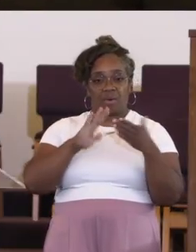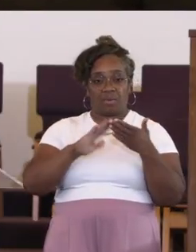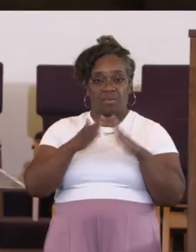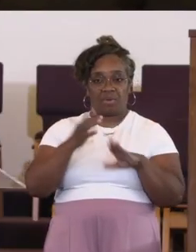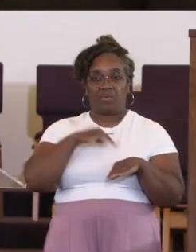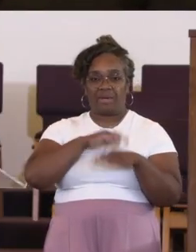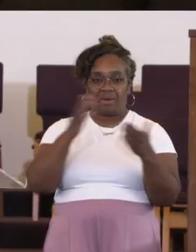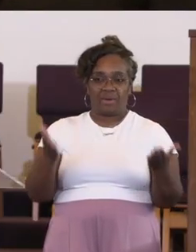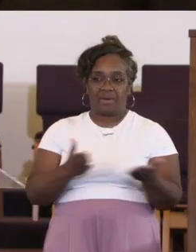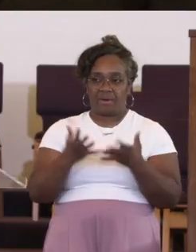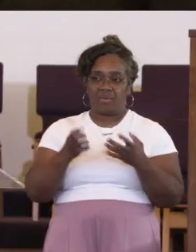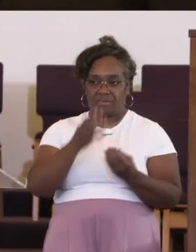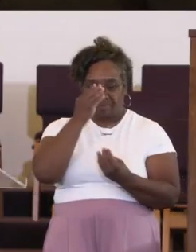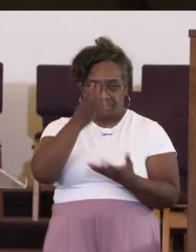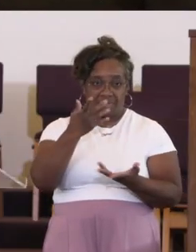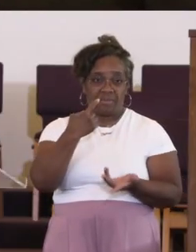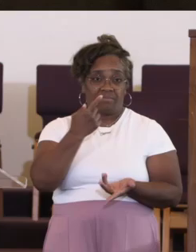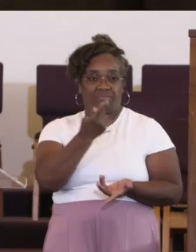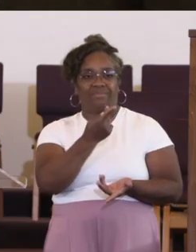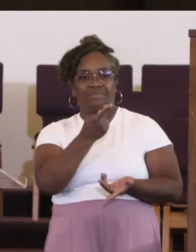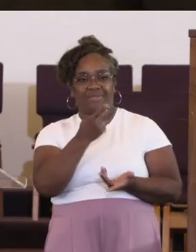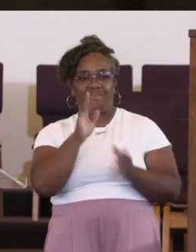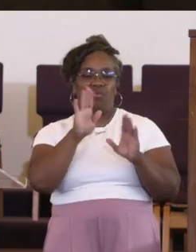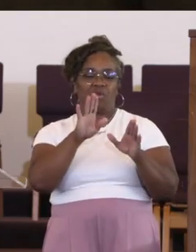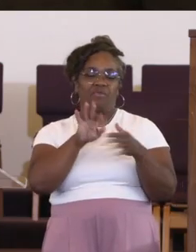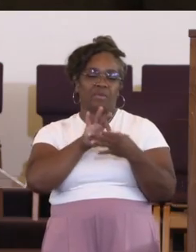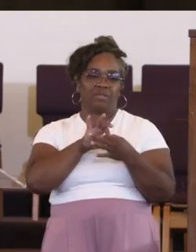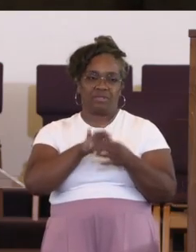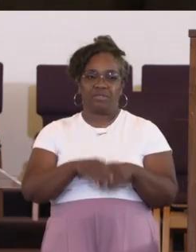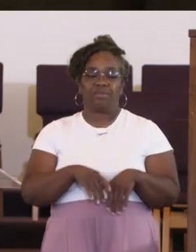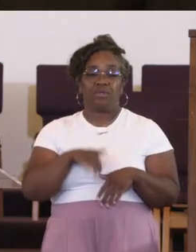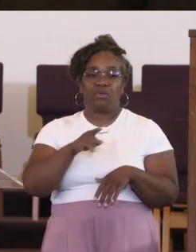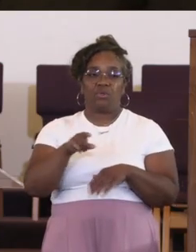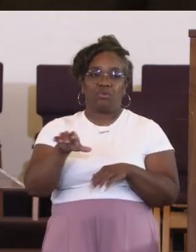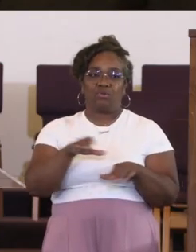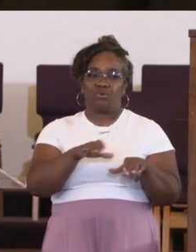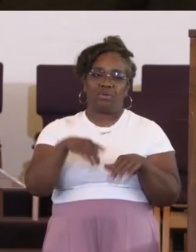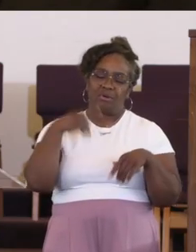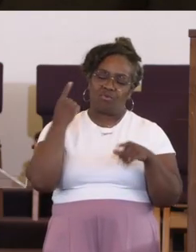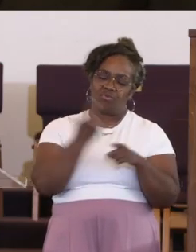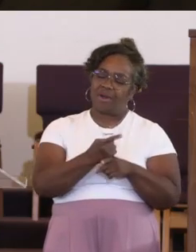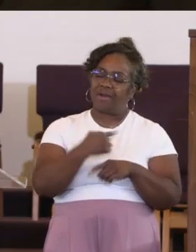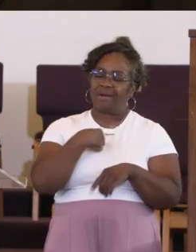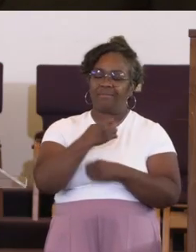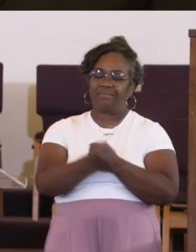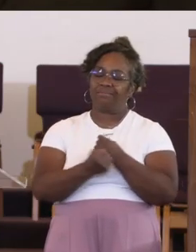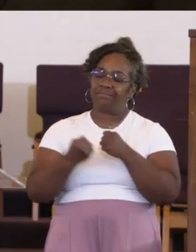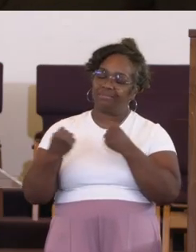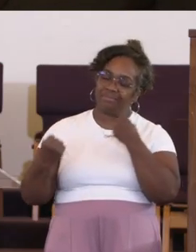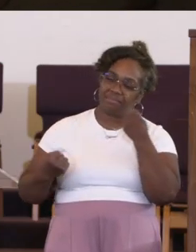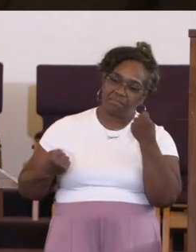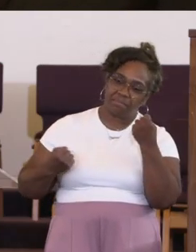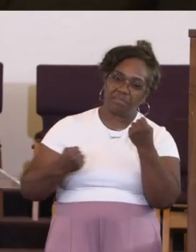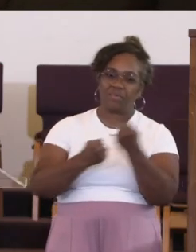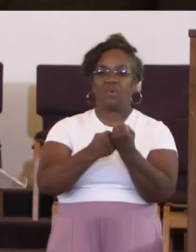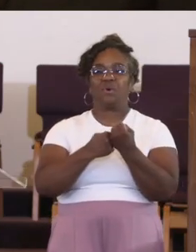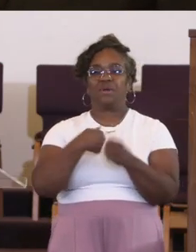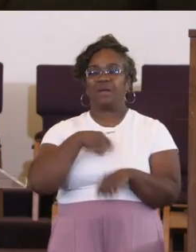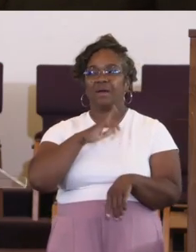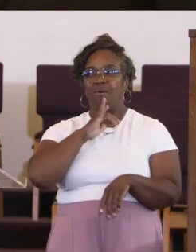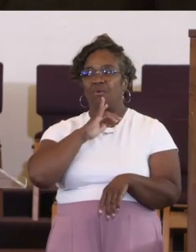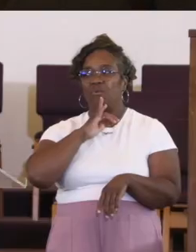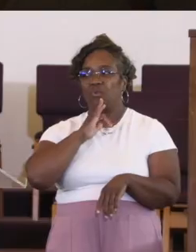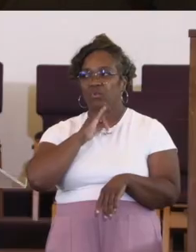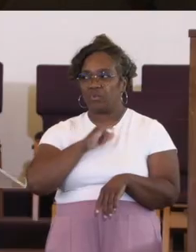great relationship. When you do things right, you know I am 100% behind you, and I really uphold